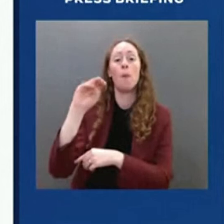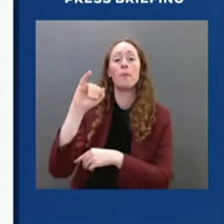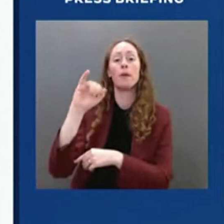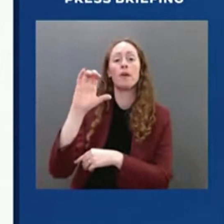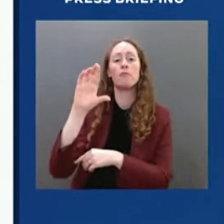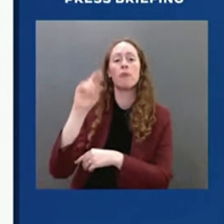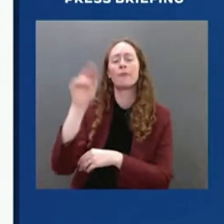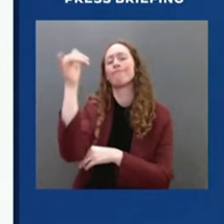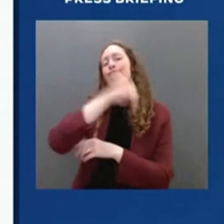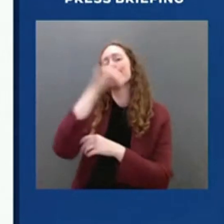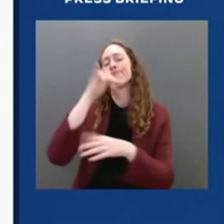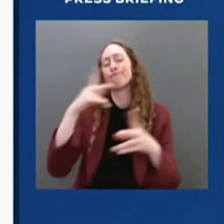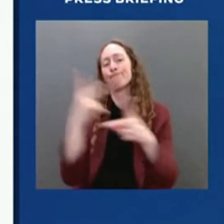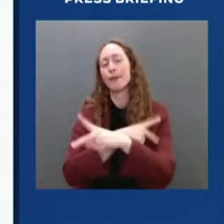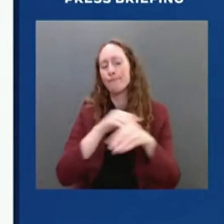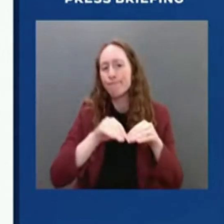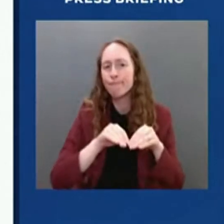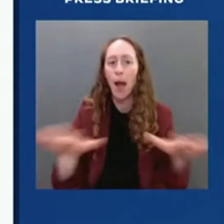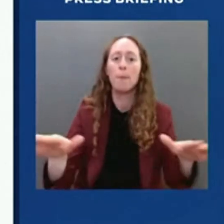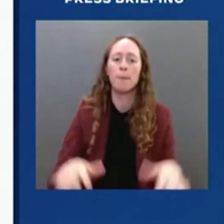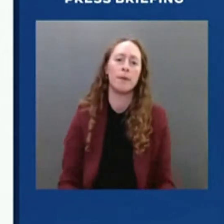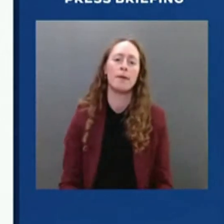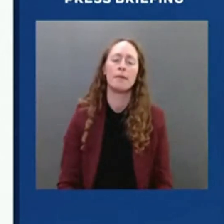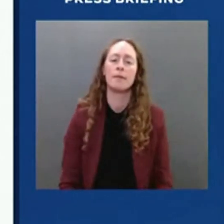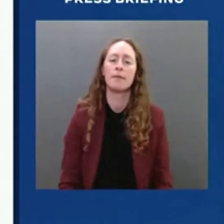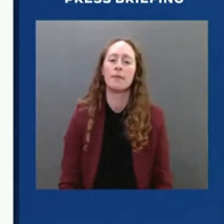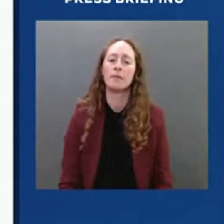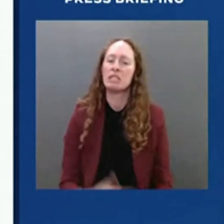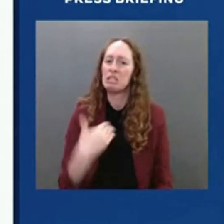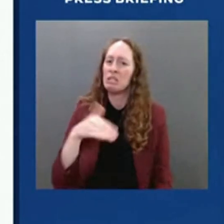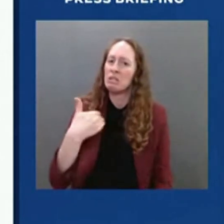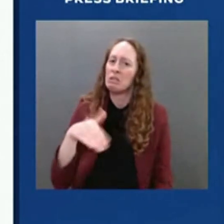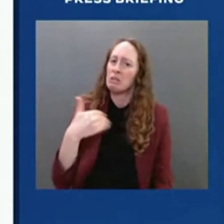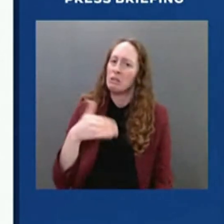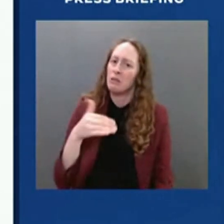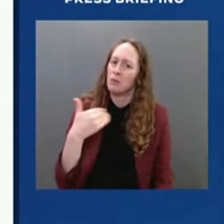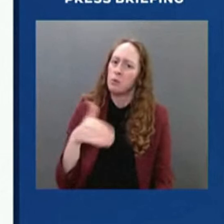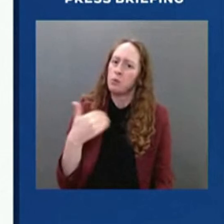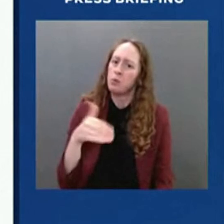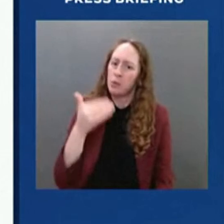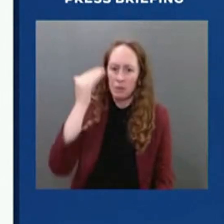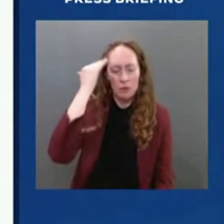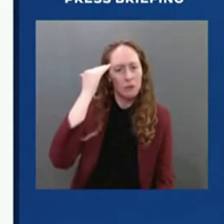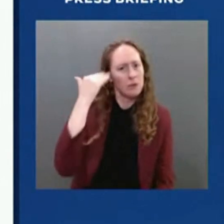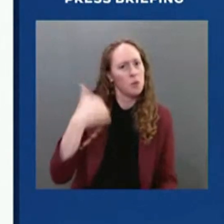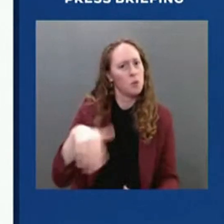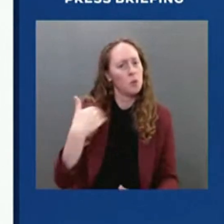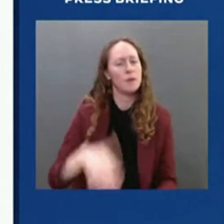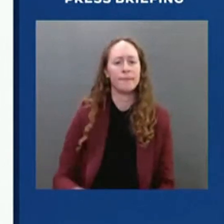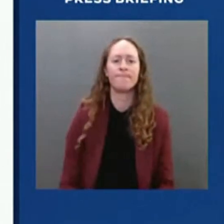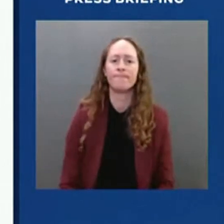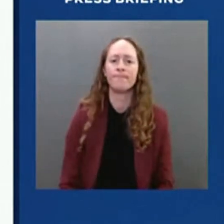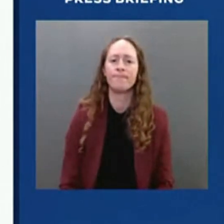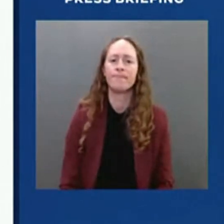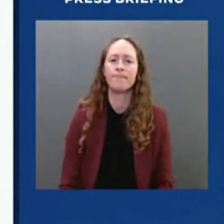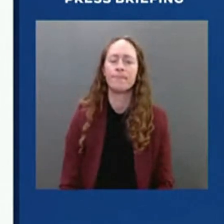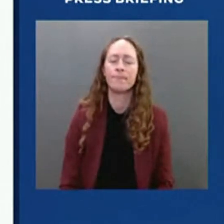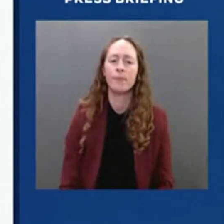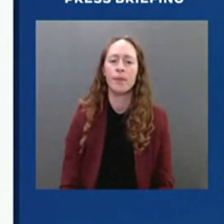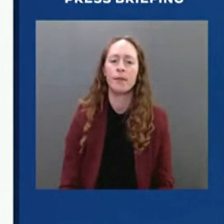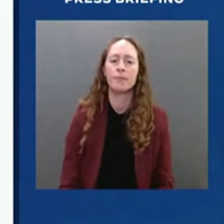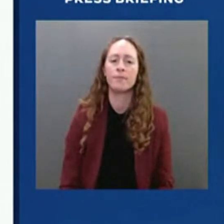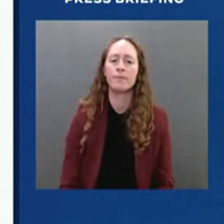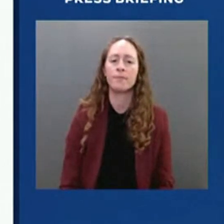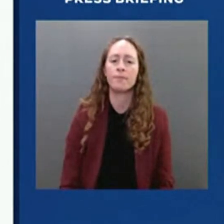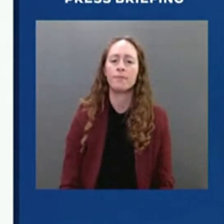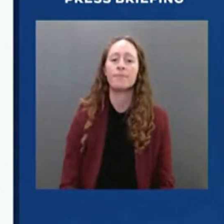problematic. Next slide. Because as you see here on this family tree of SARS-CoV-2,